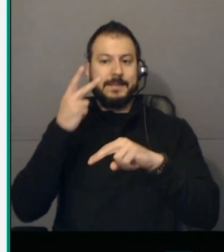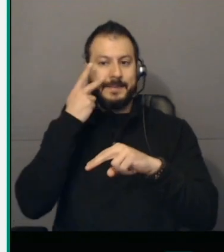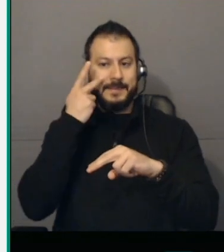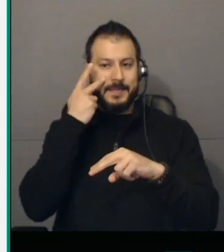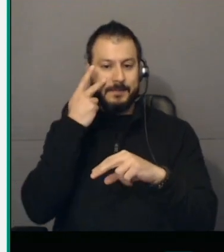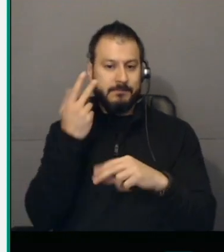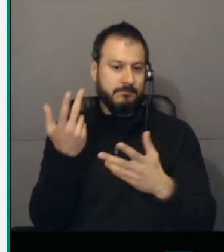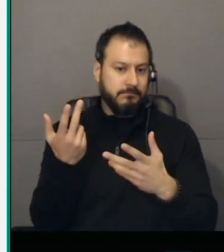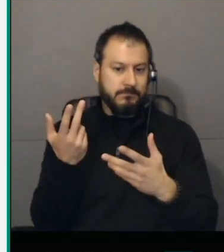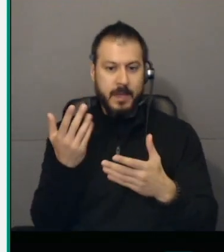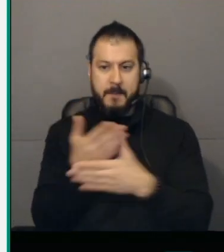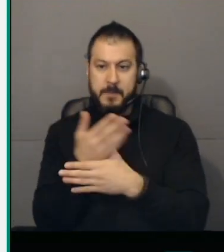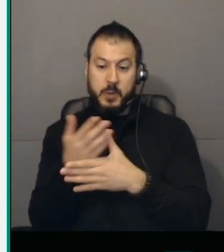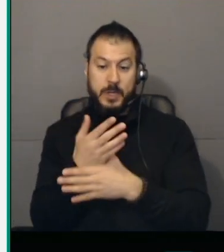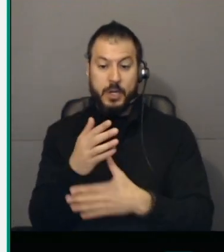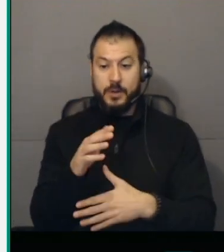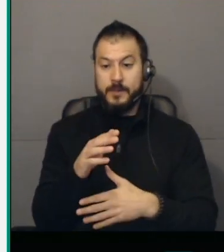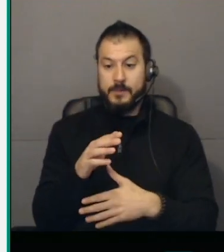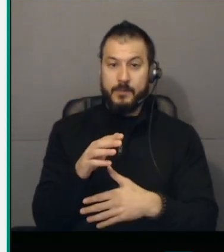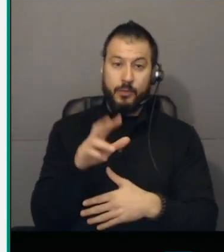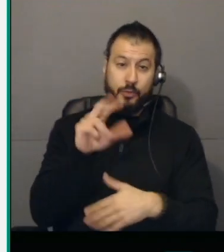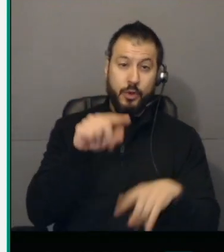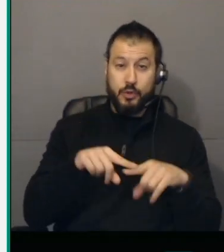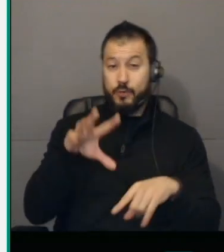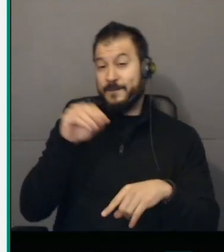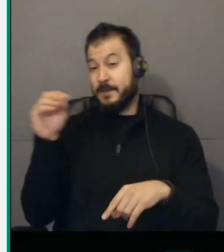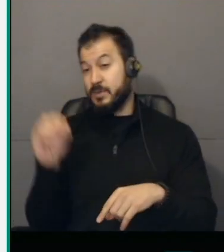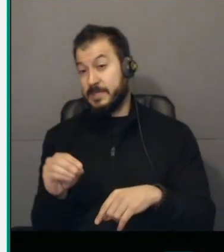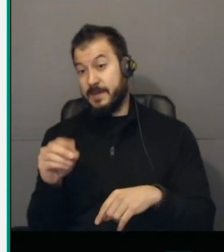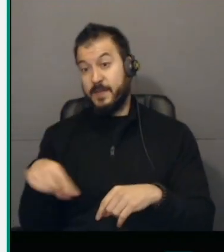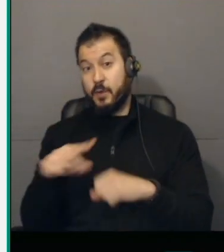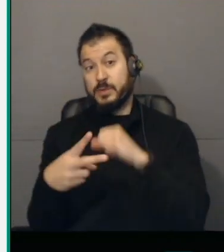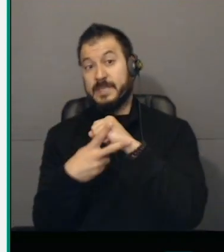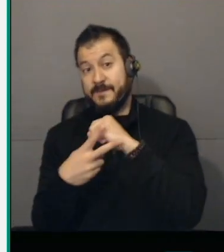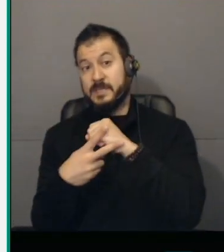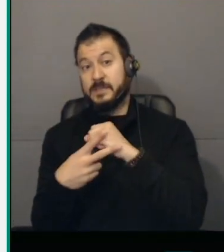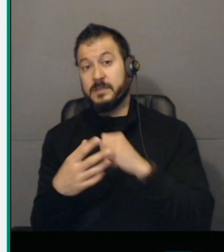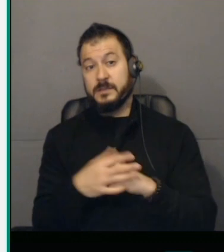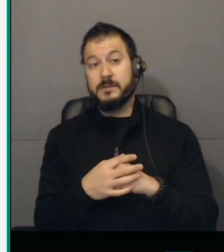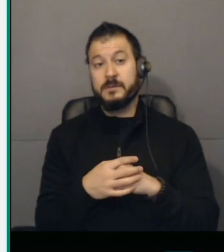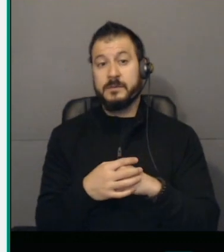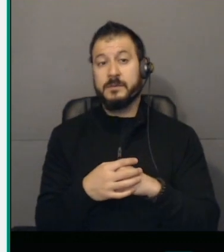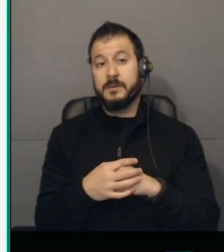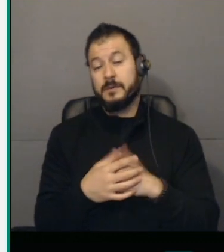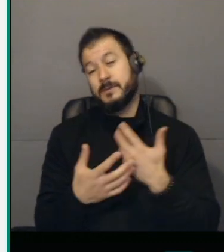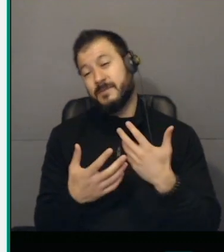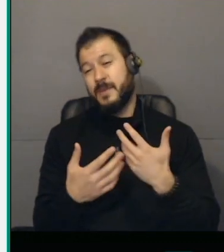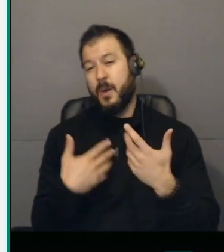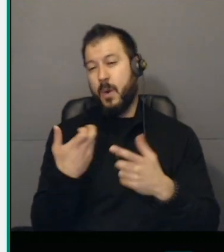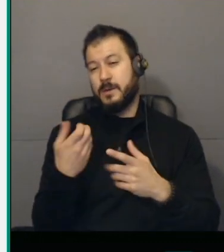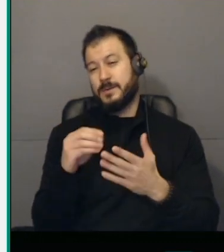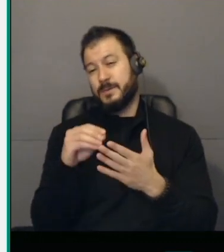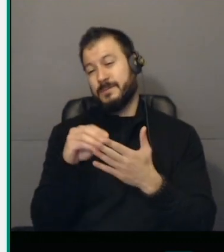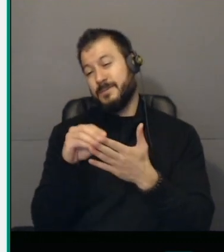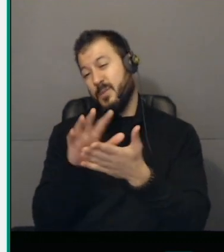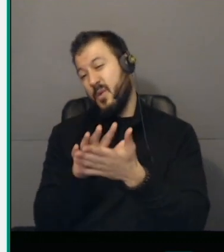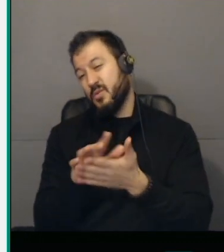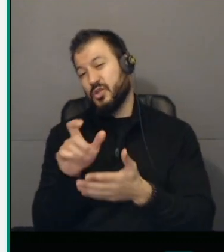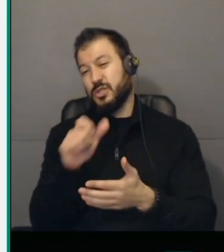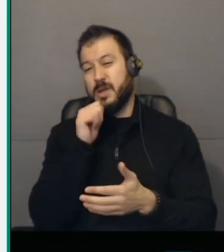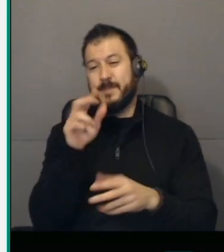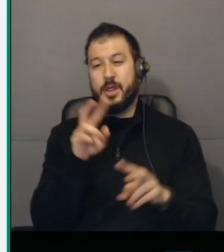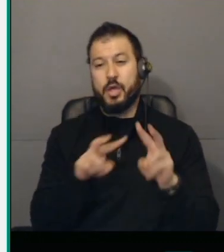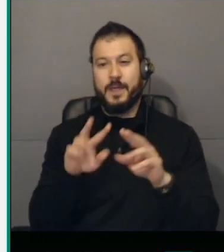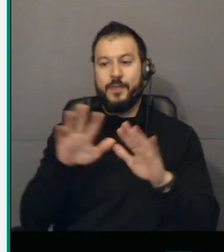final win to be something between 30 to 50% of those savings. I wanted to note that you shouldn't